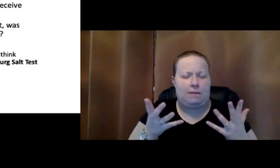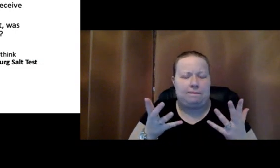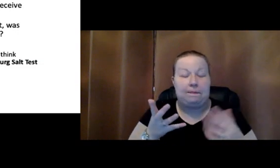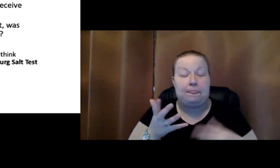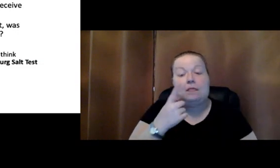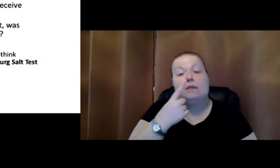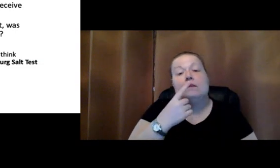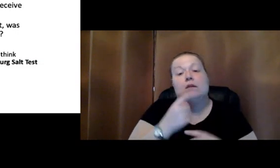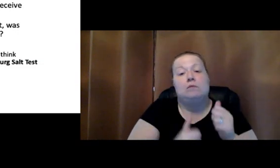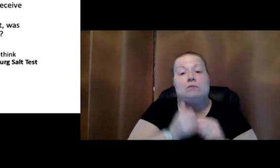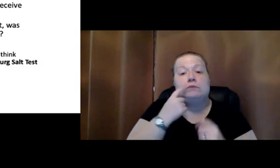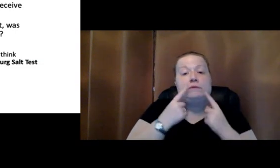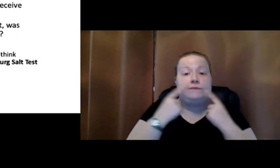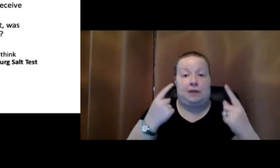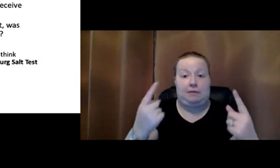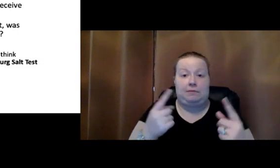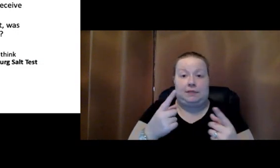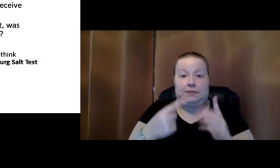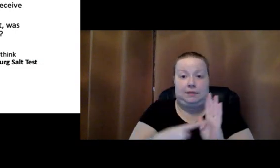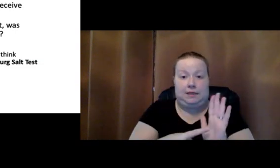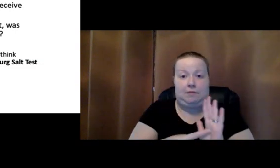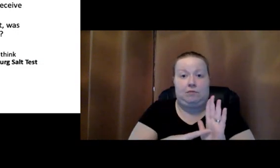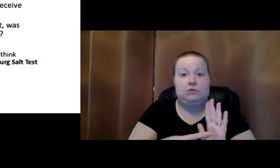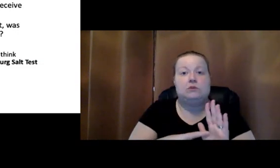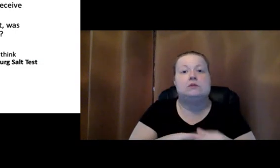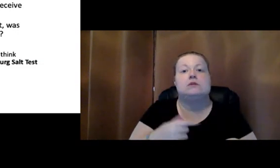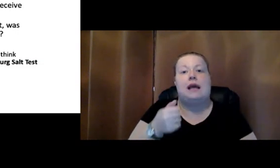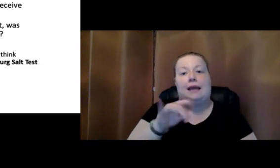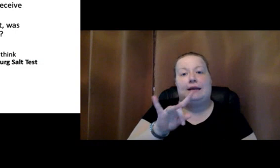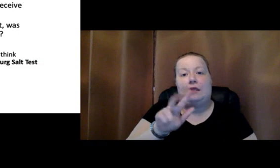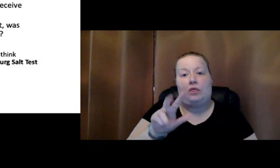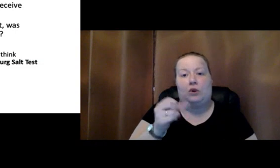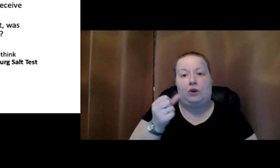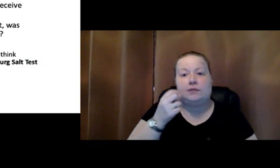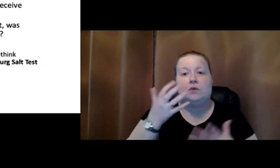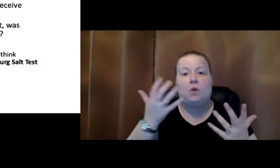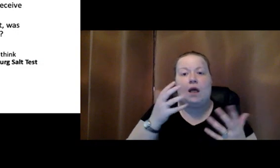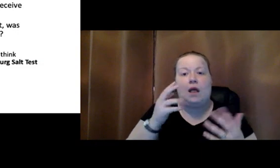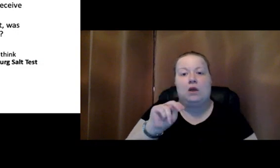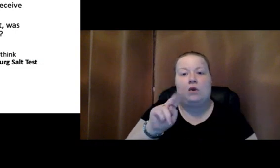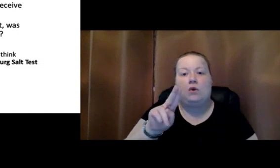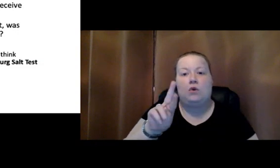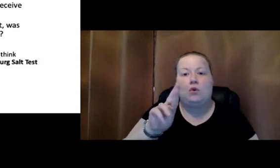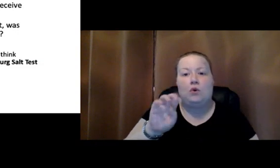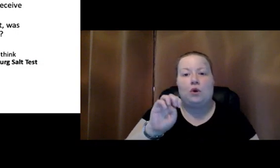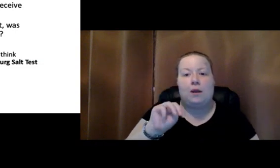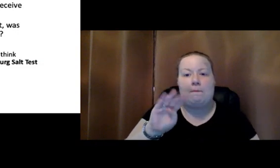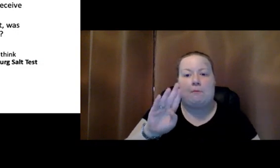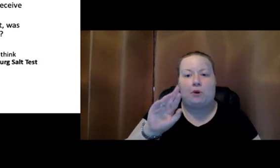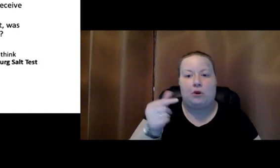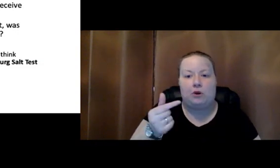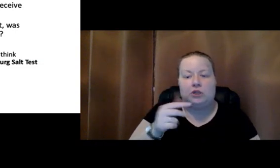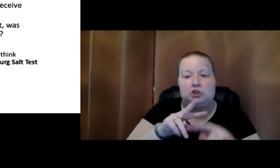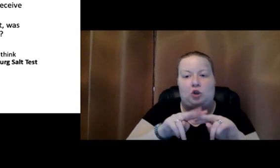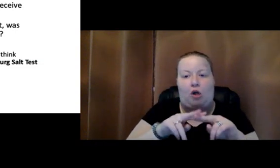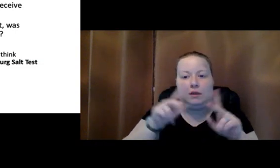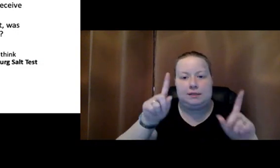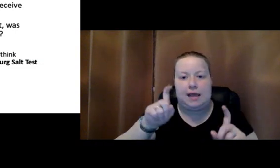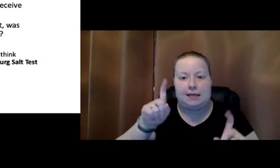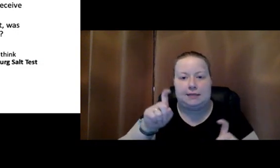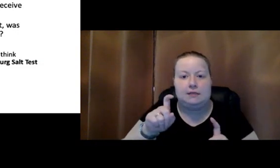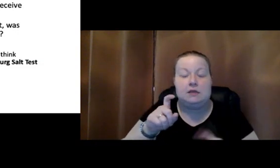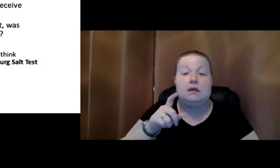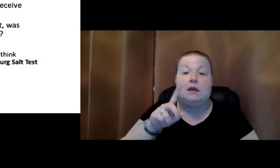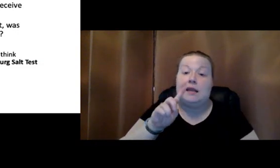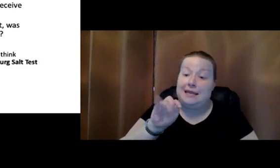examples by the early 1830s was this thing called the Nuremberg salt test, which basically asked the following questions. Did the